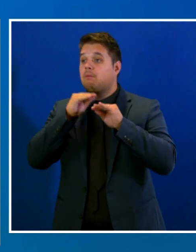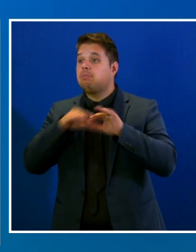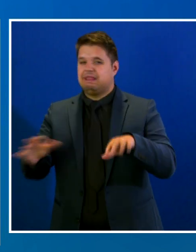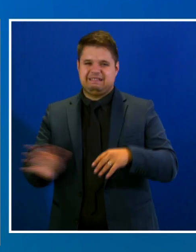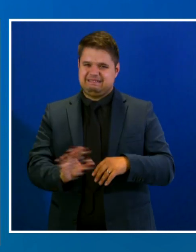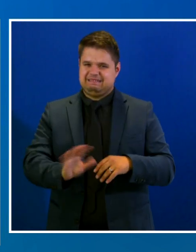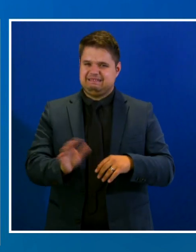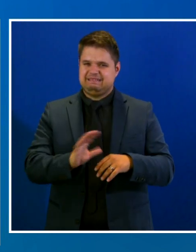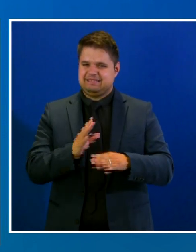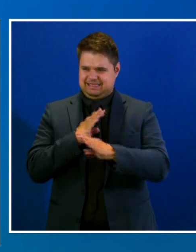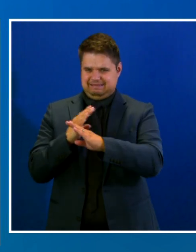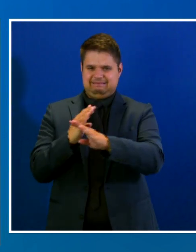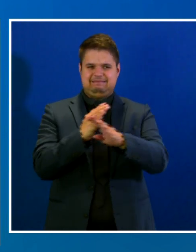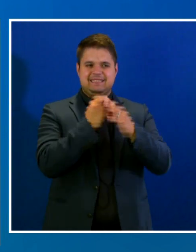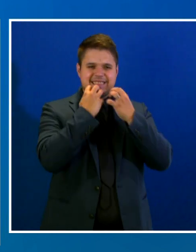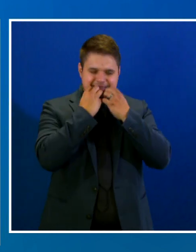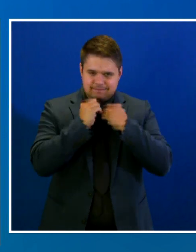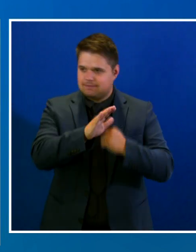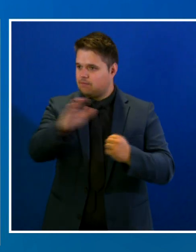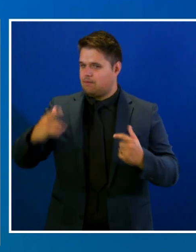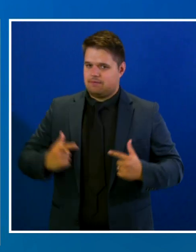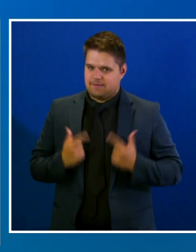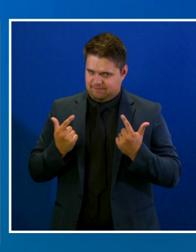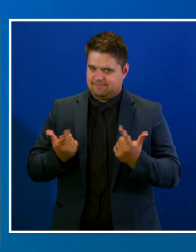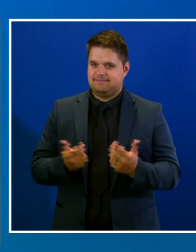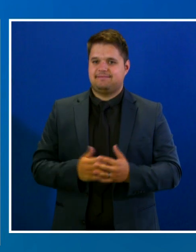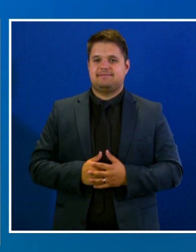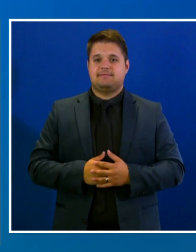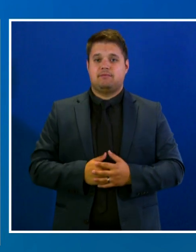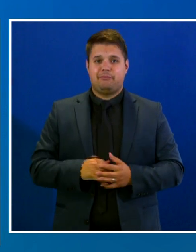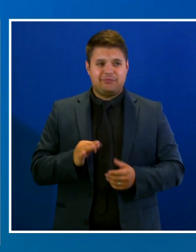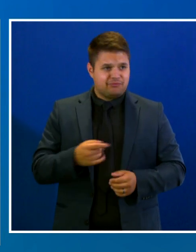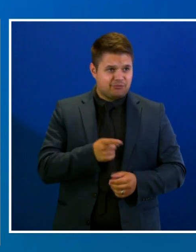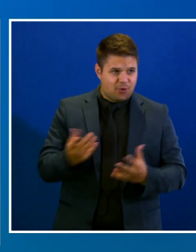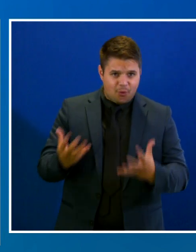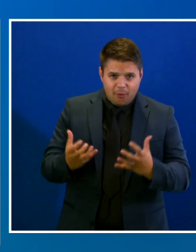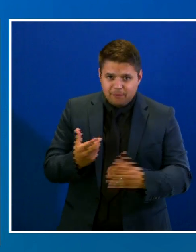vaccinated, there are still many opportunities to do so.